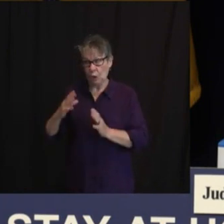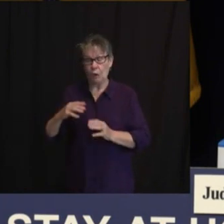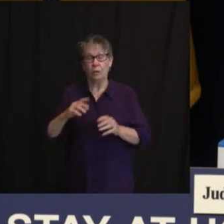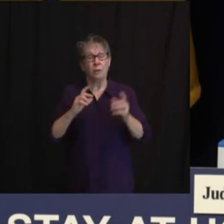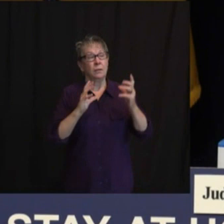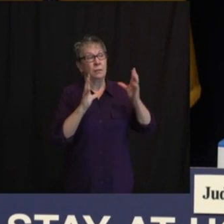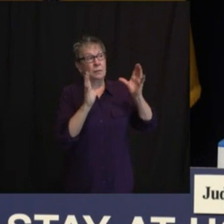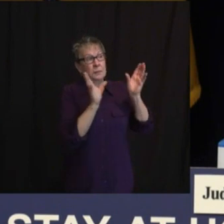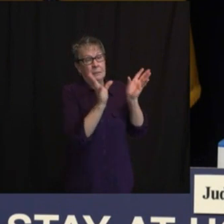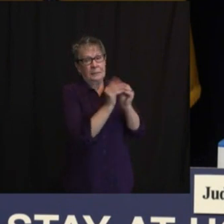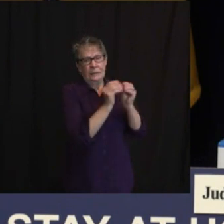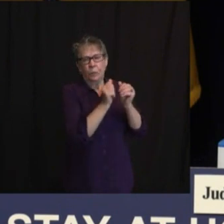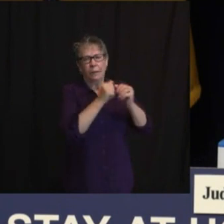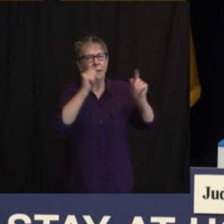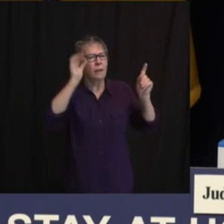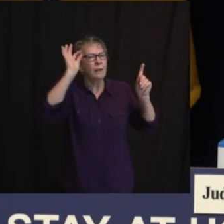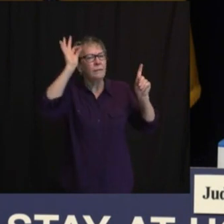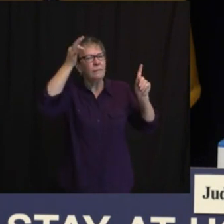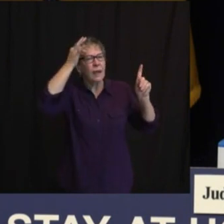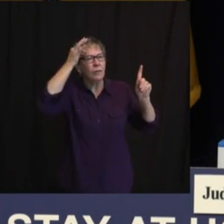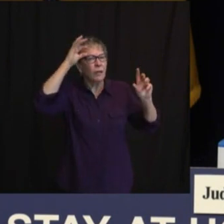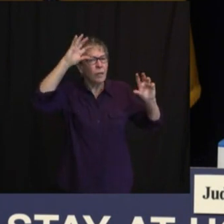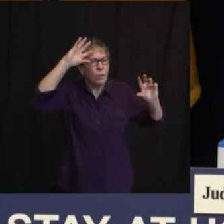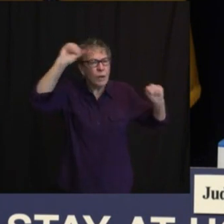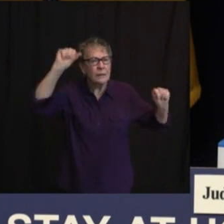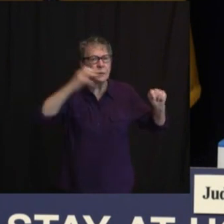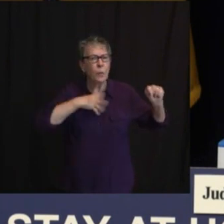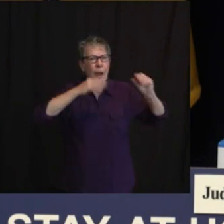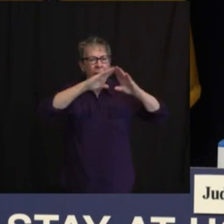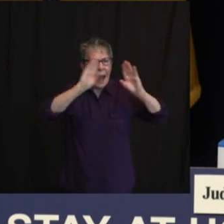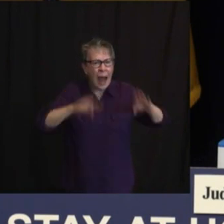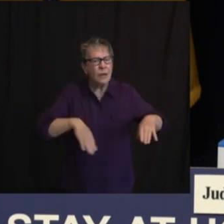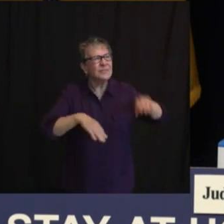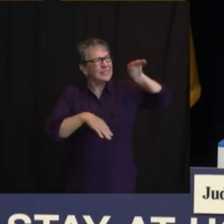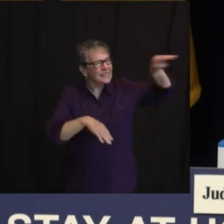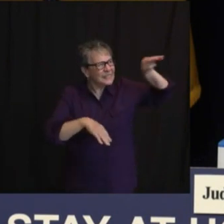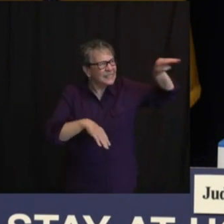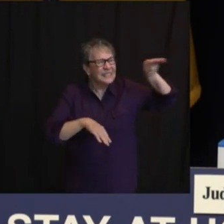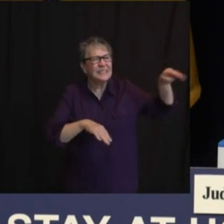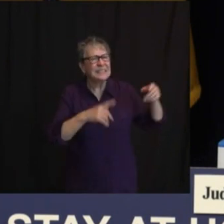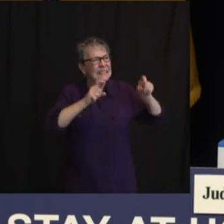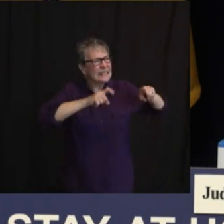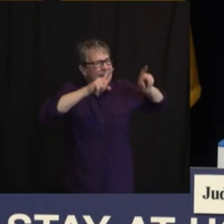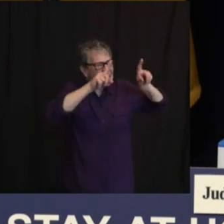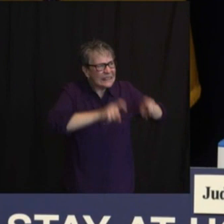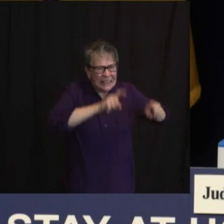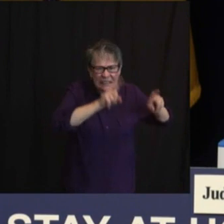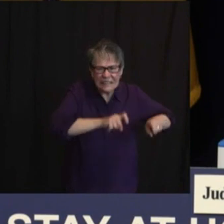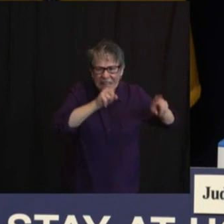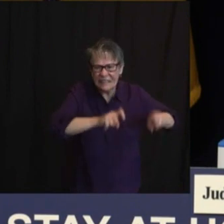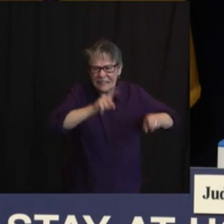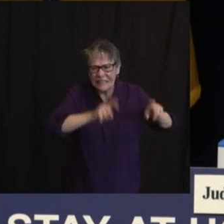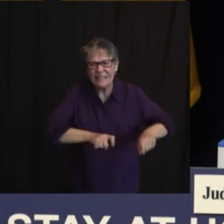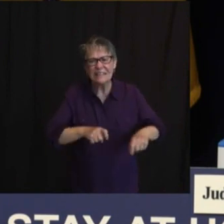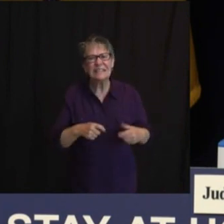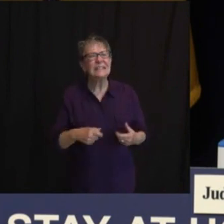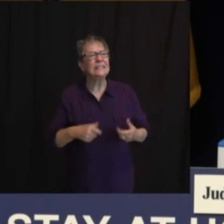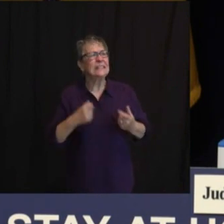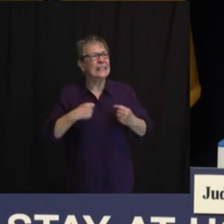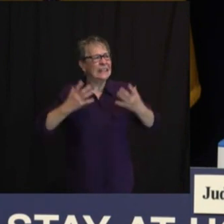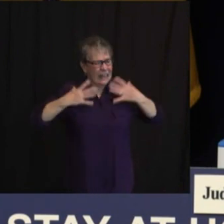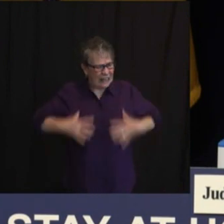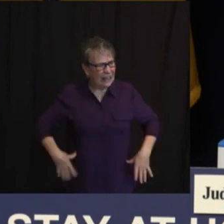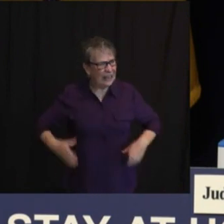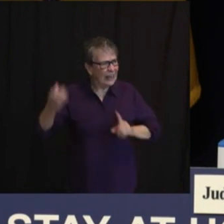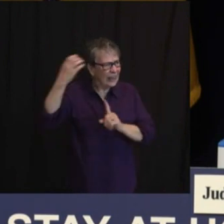PPE, especially gowns. There are 9 million residents in our state. We won't need to test every single person, but there is